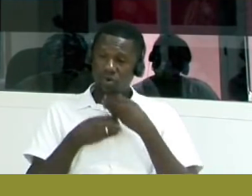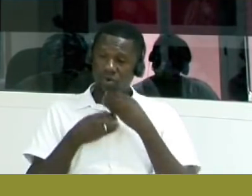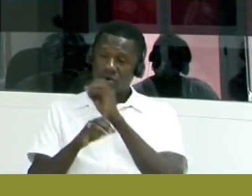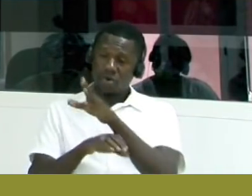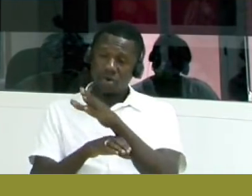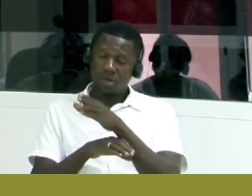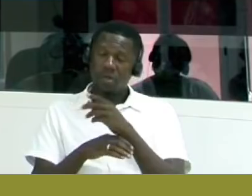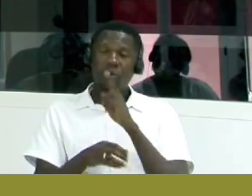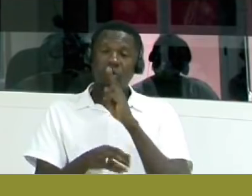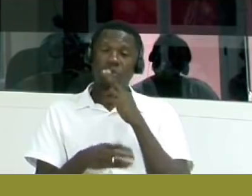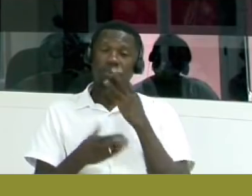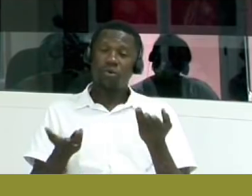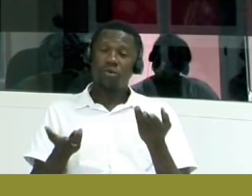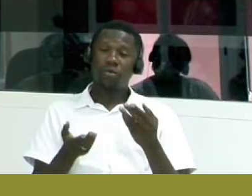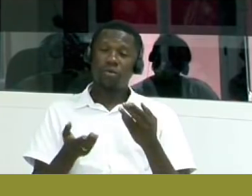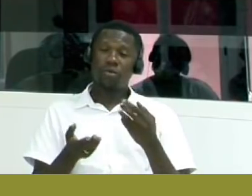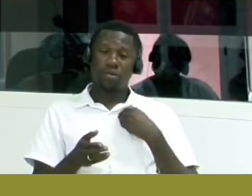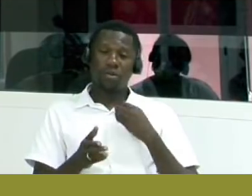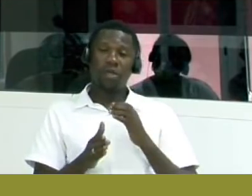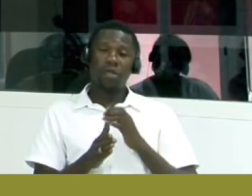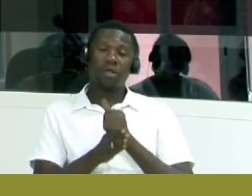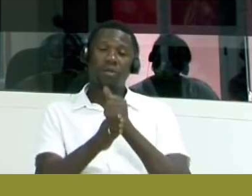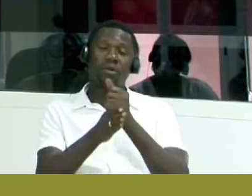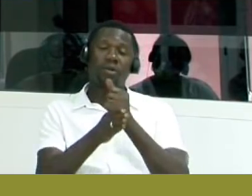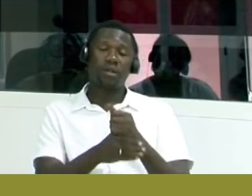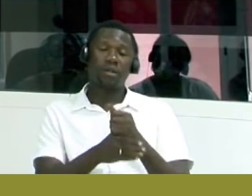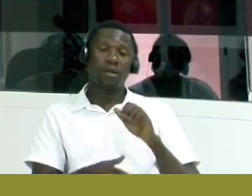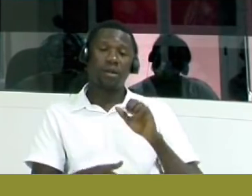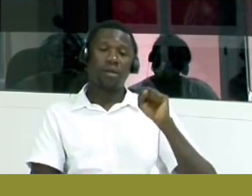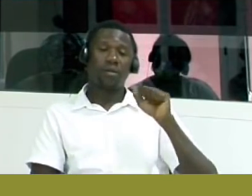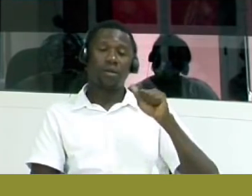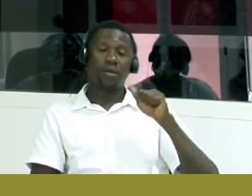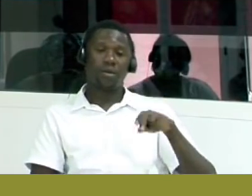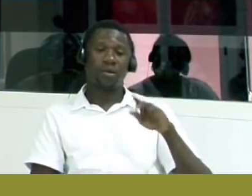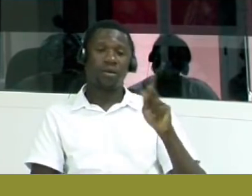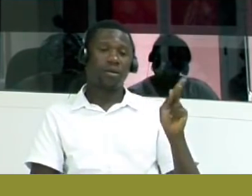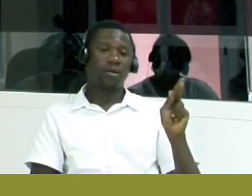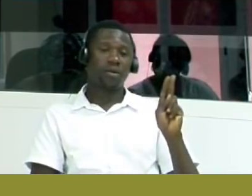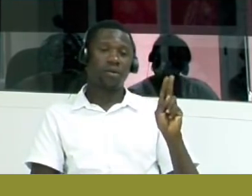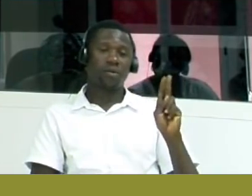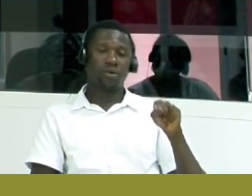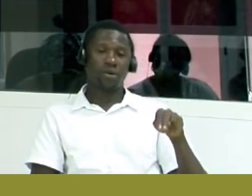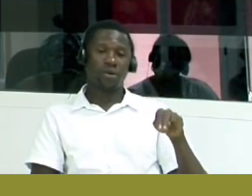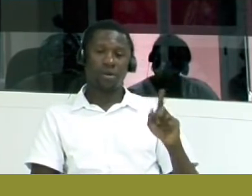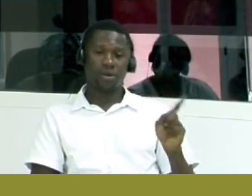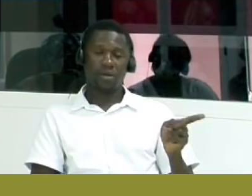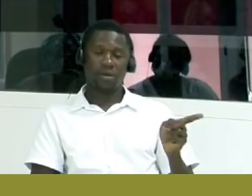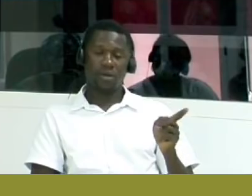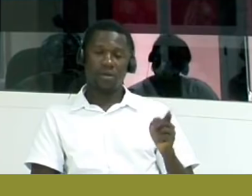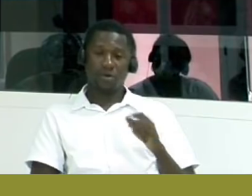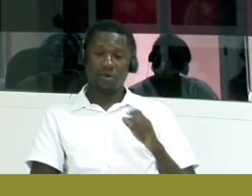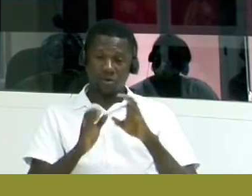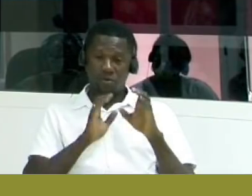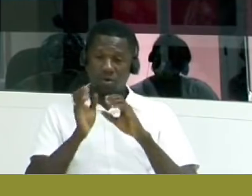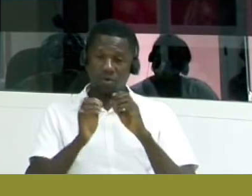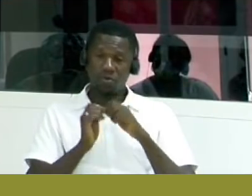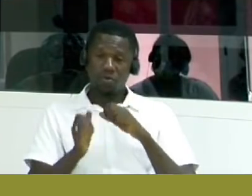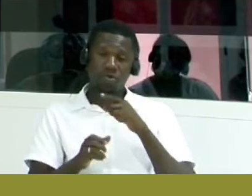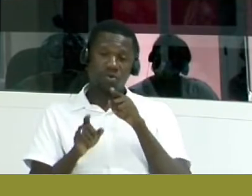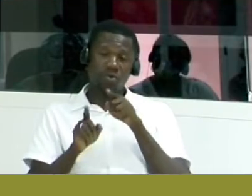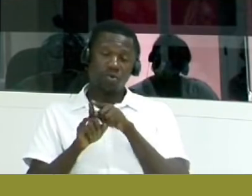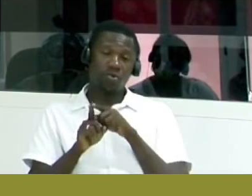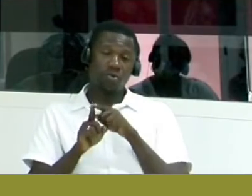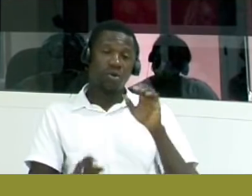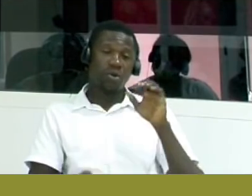My deputy. Sankum. Did you communicate it to the... Sow, yes. To Sow, head of operations?